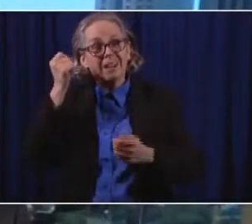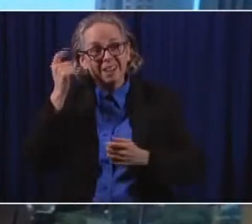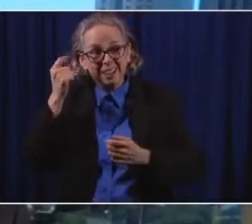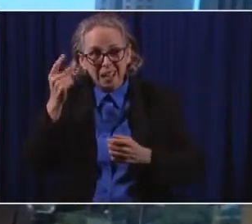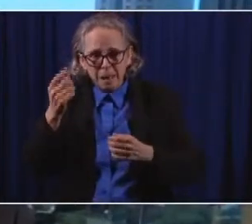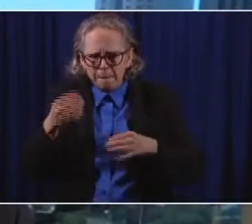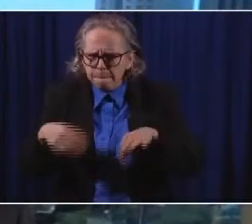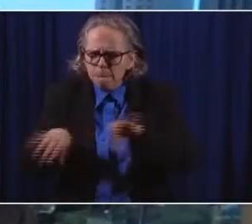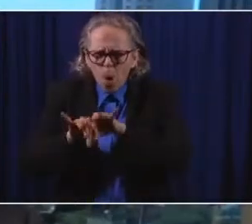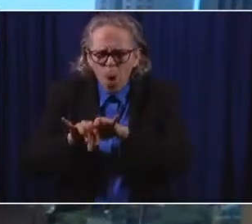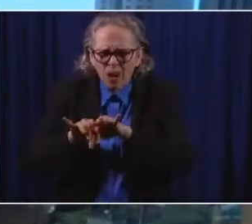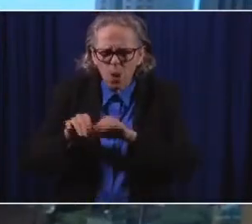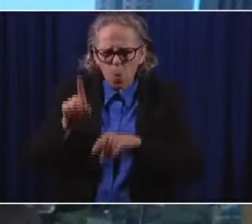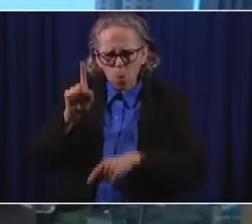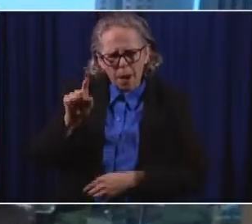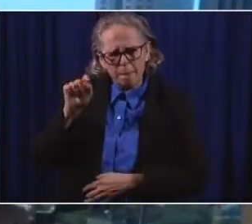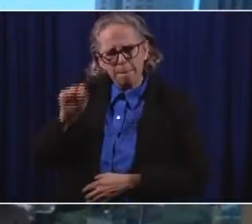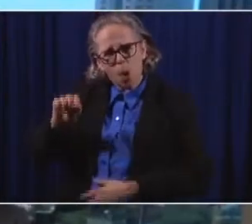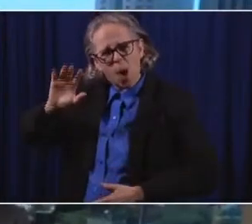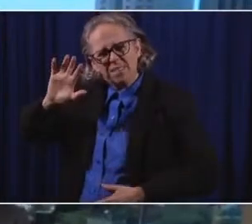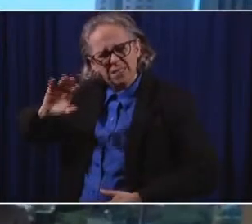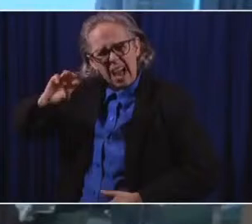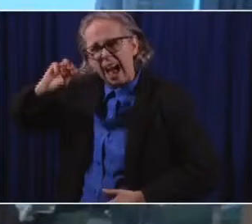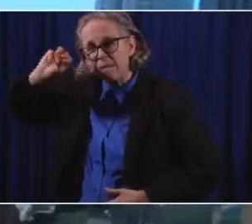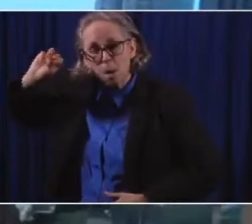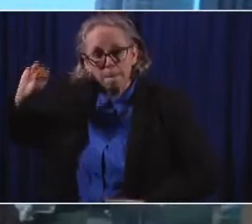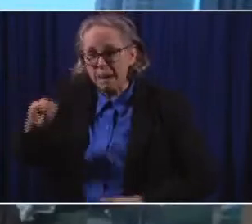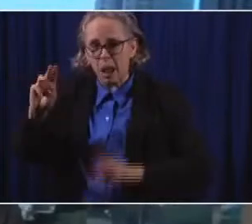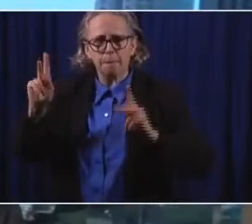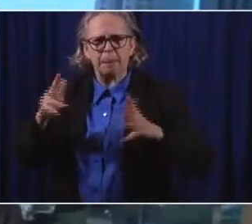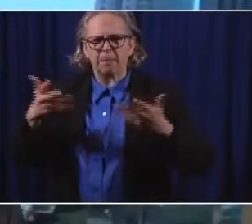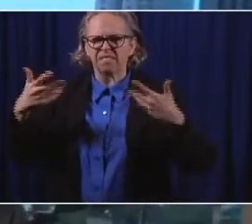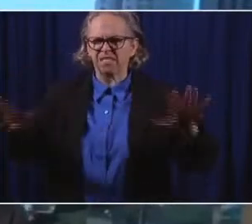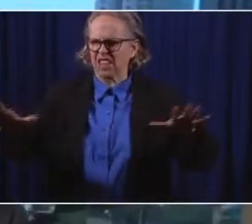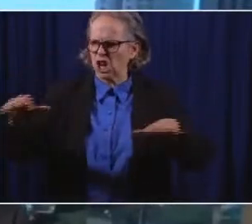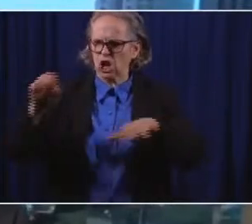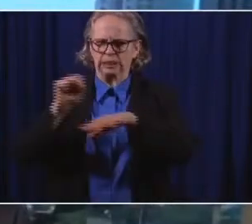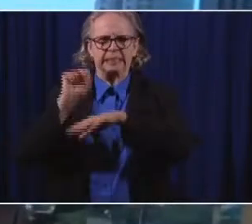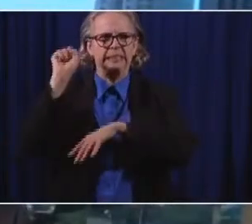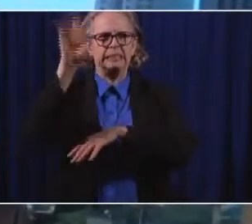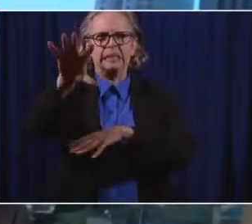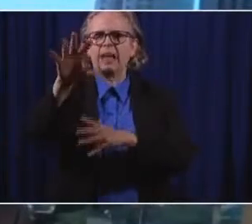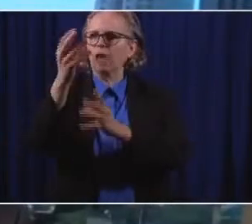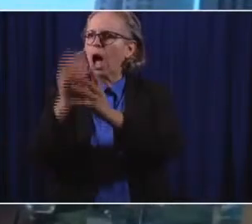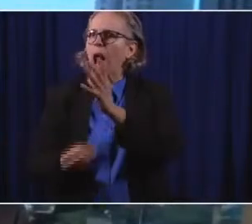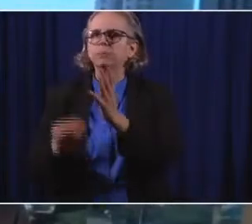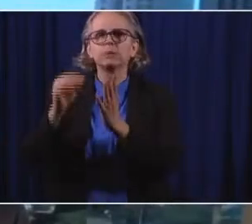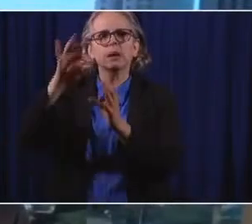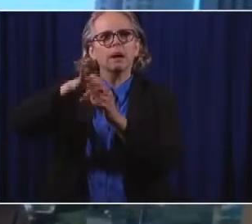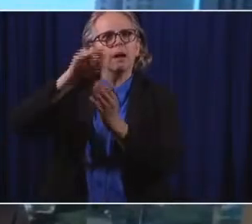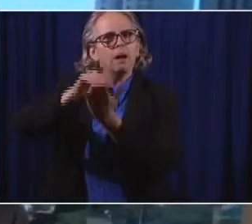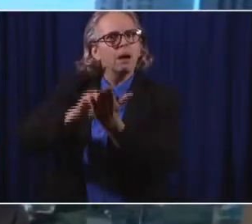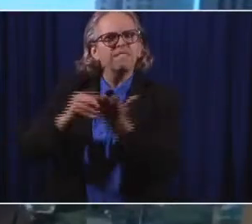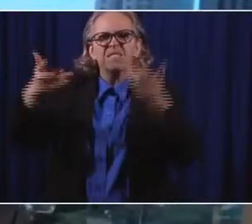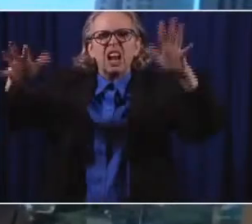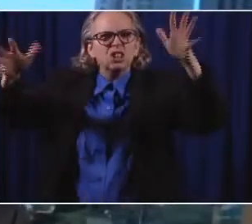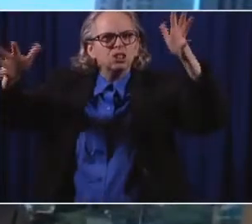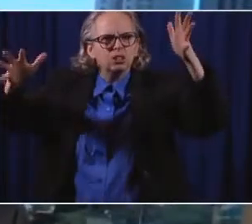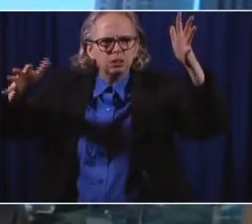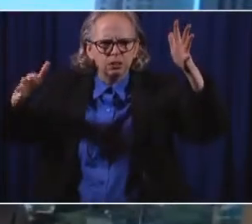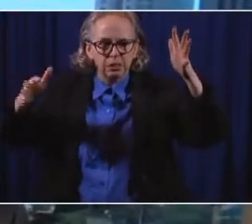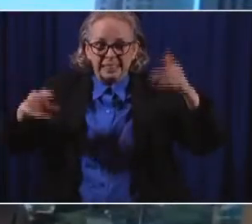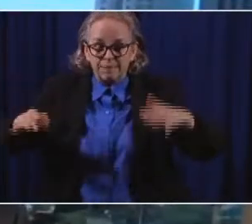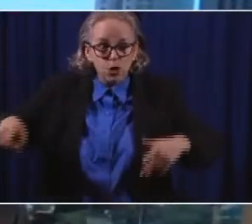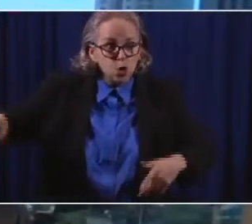million Ohioans who have already returned their absentee ballot. But here's a reminder. If you requested an absentee ballot and it's sitting there on your kitchen table, what are you waiting